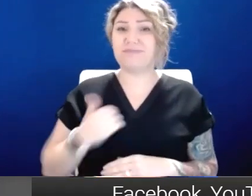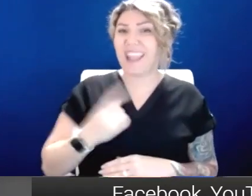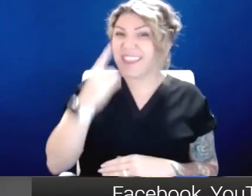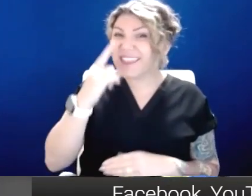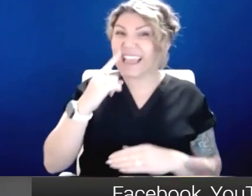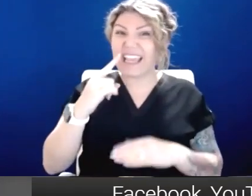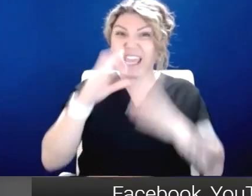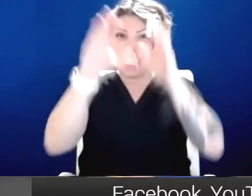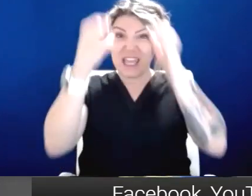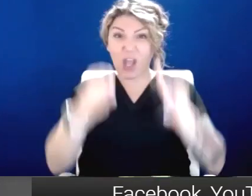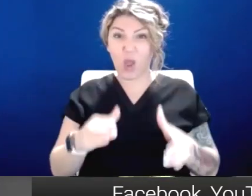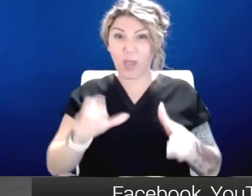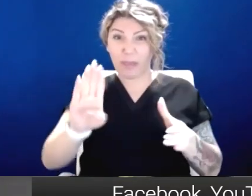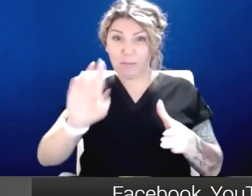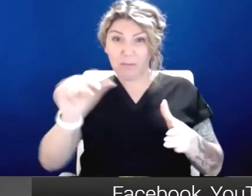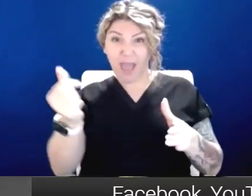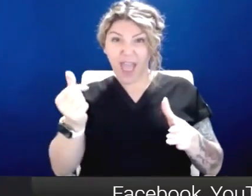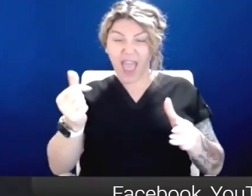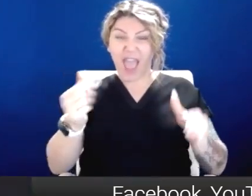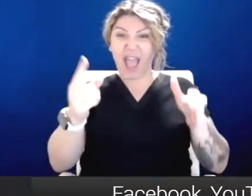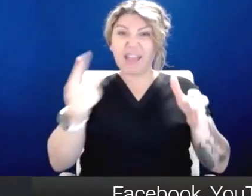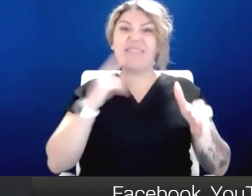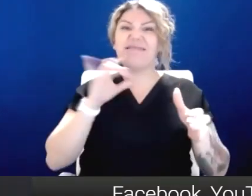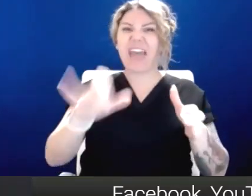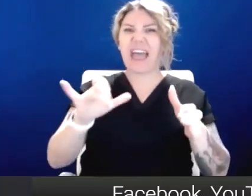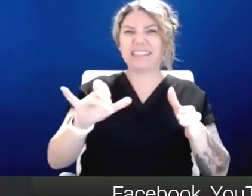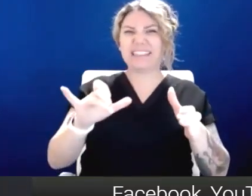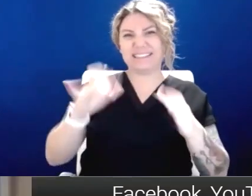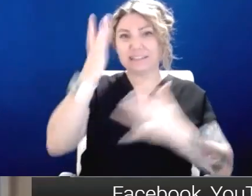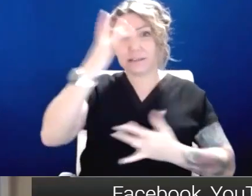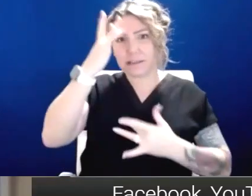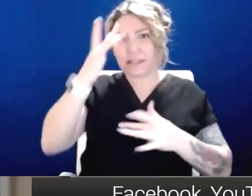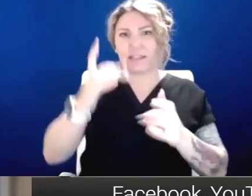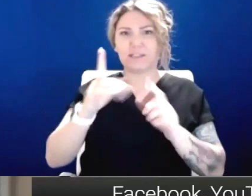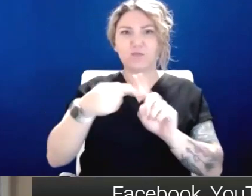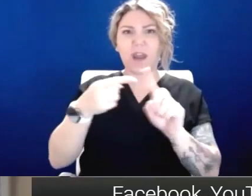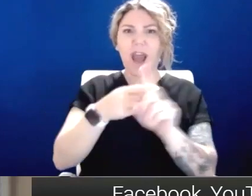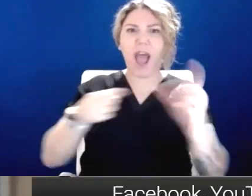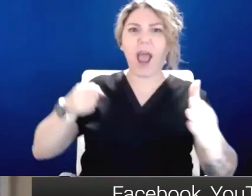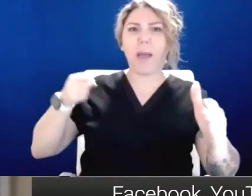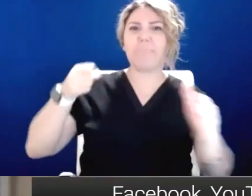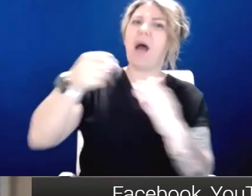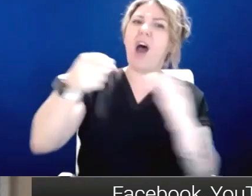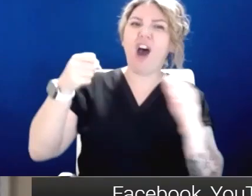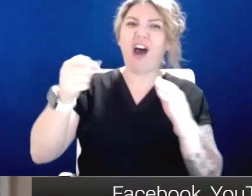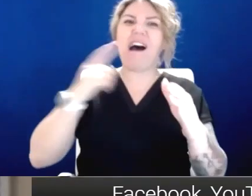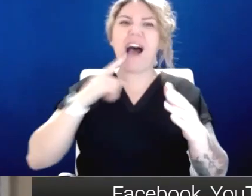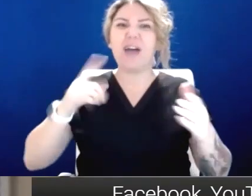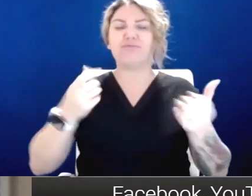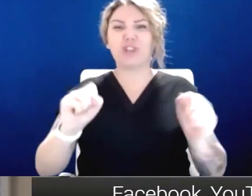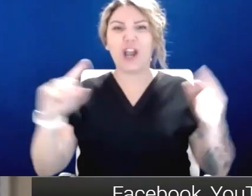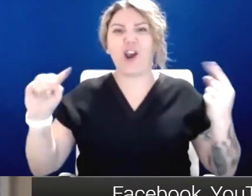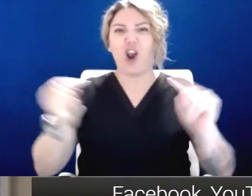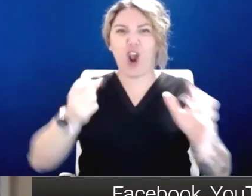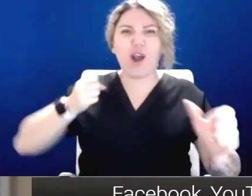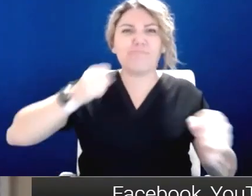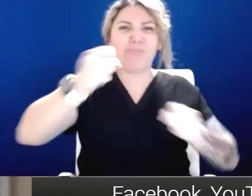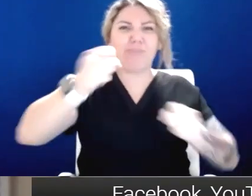in boxing, as being the Parkinson's disease. And when I hit the bag, I'm trying to hurt it. I want to beat it.